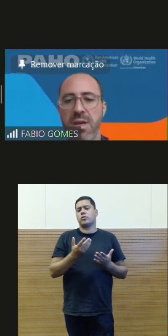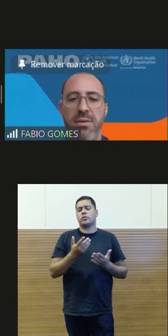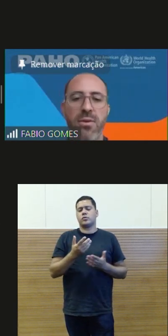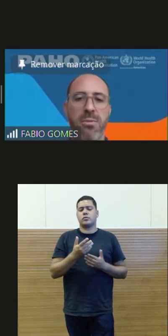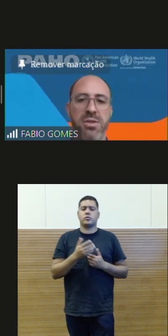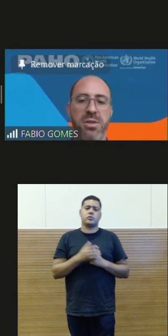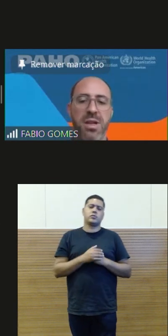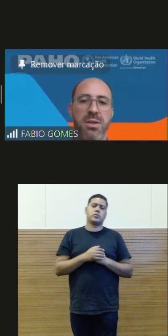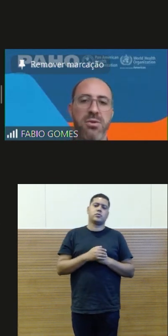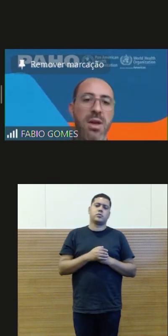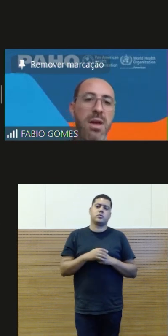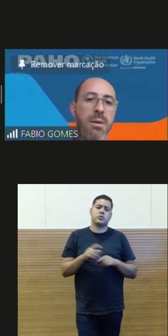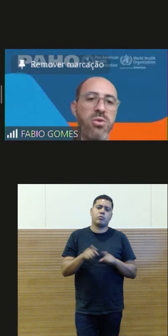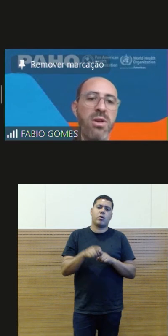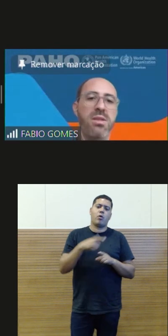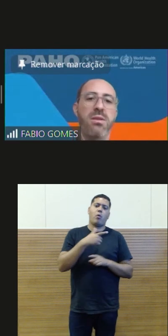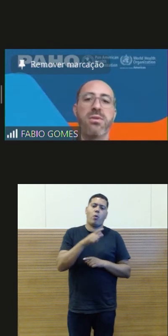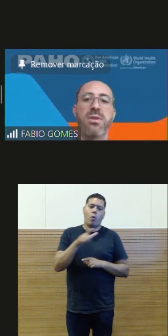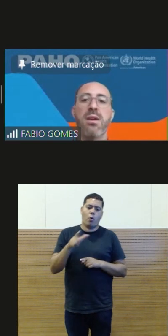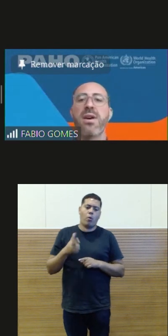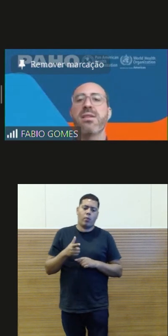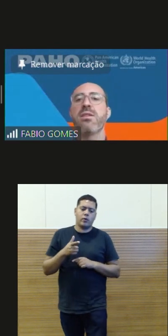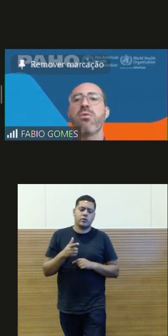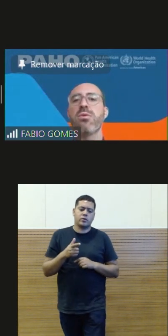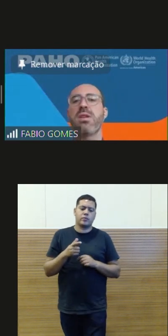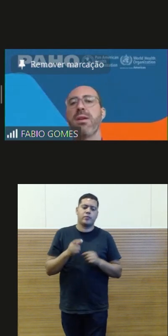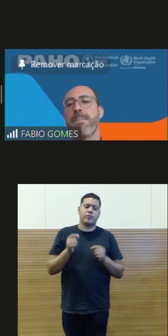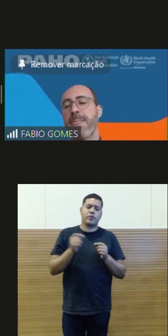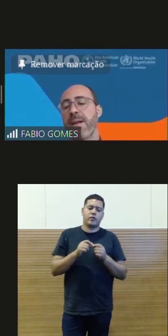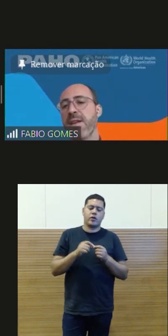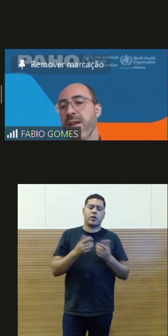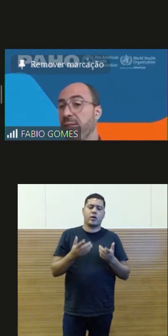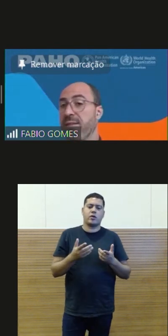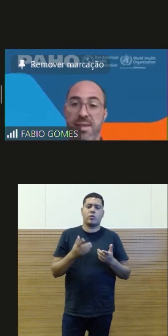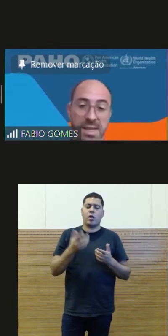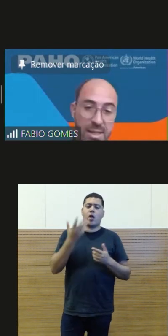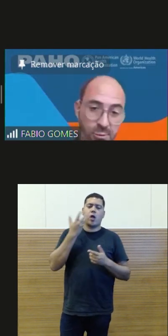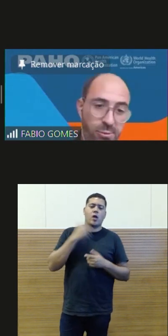conscious or unconsciously, and other elements